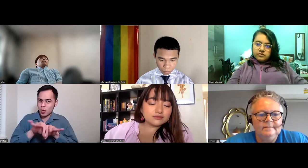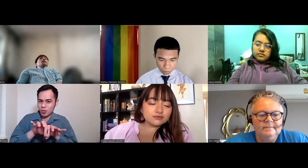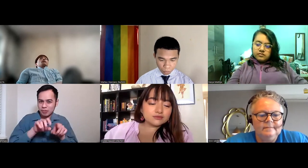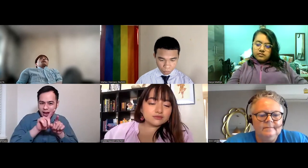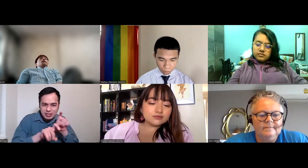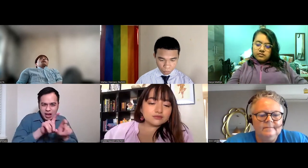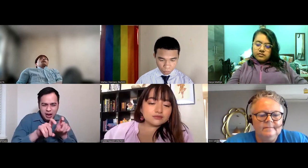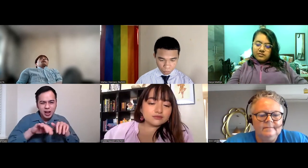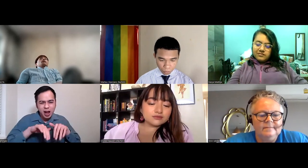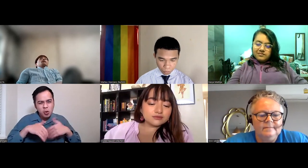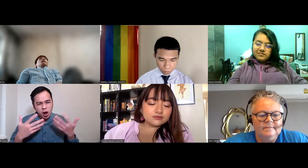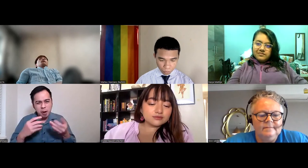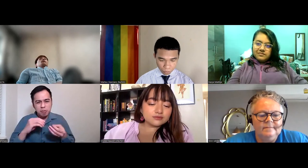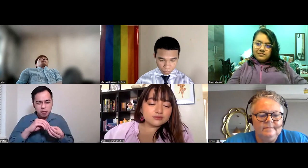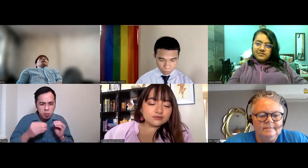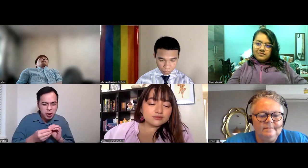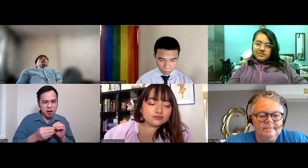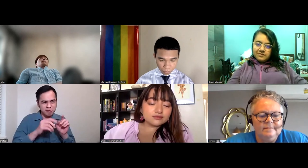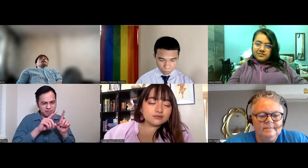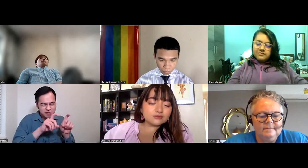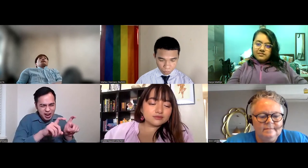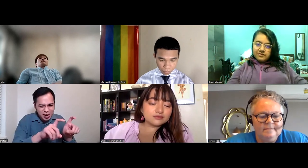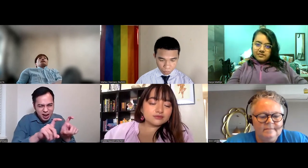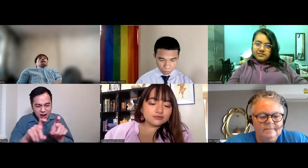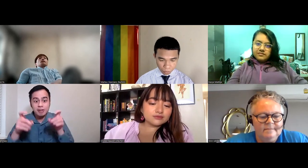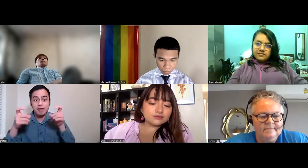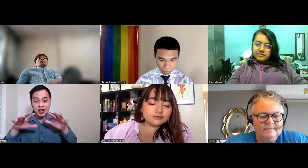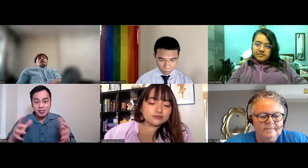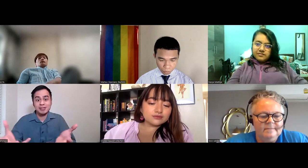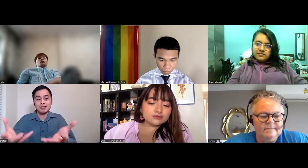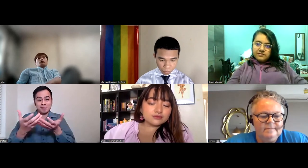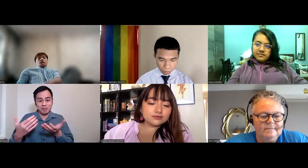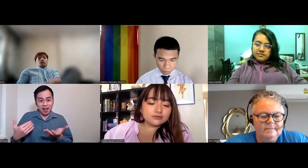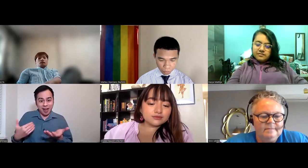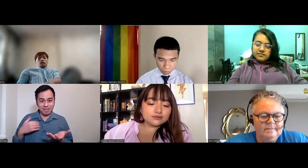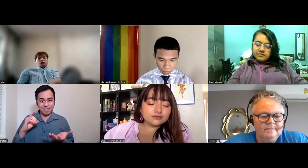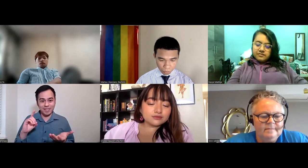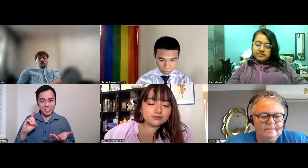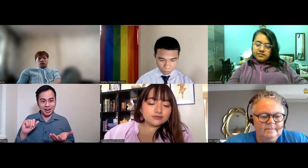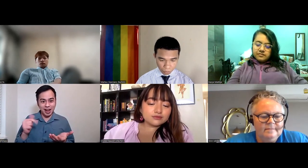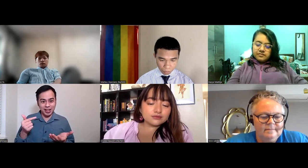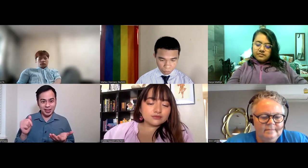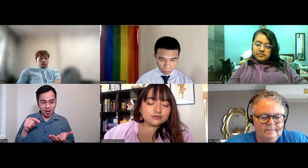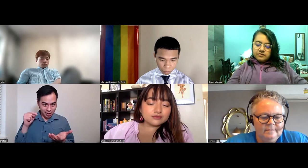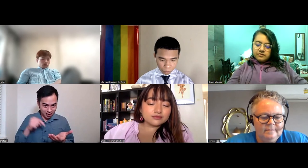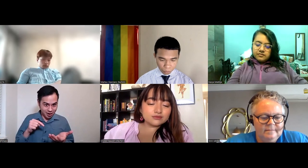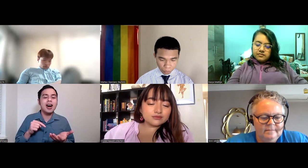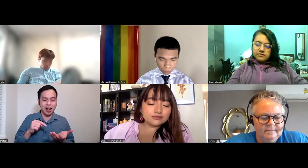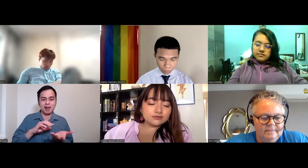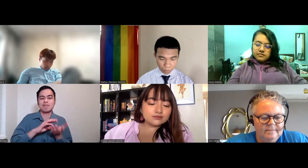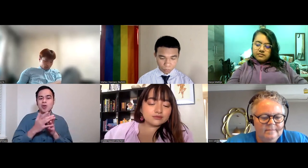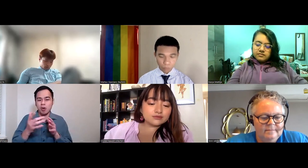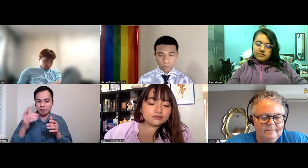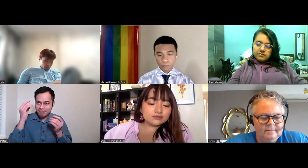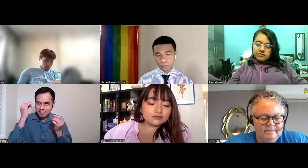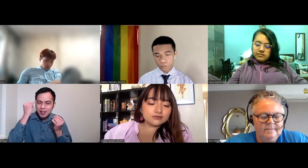example, now during the pandemic, where we need to use more online teaching, the problems that they face, how these teachers are able to,